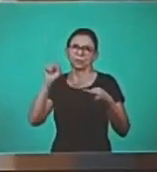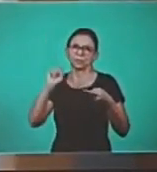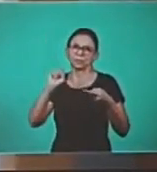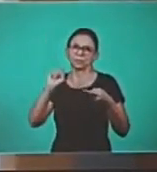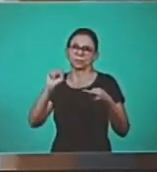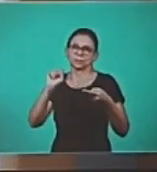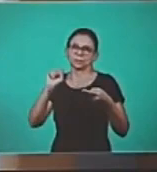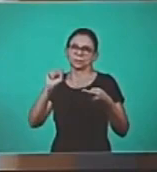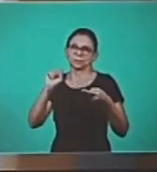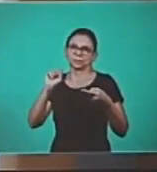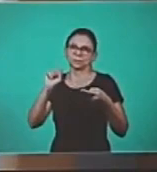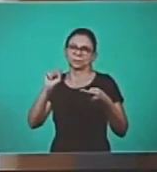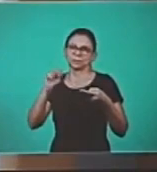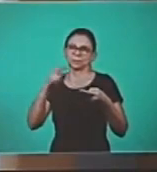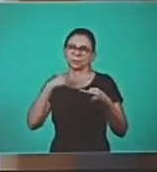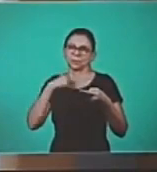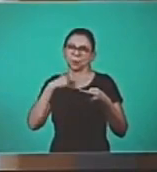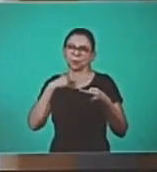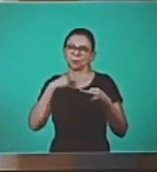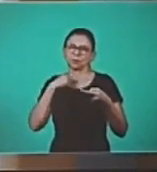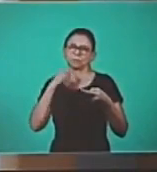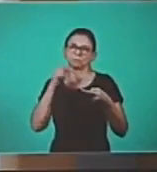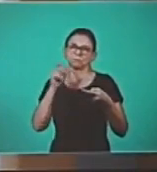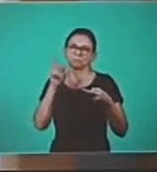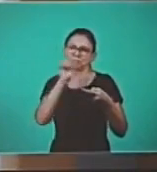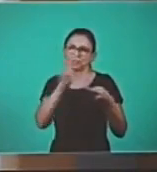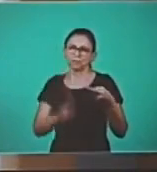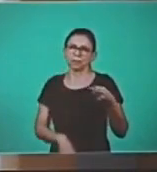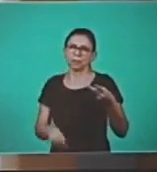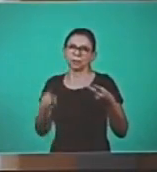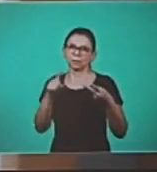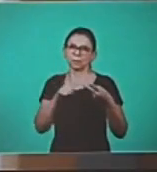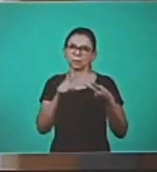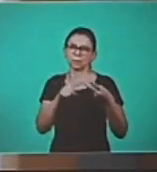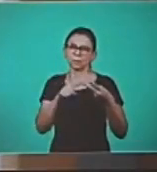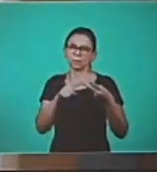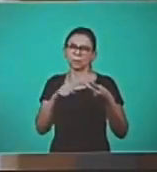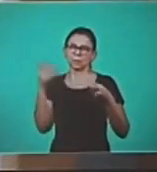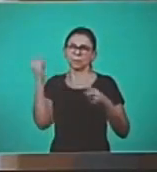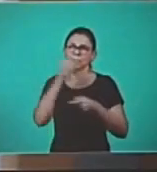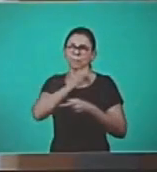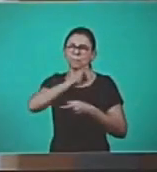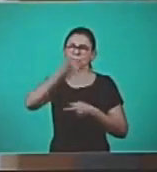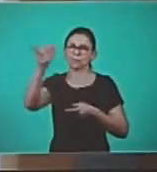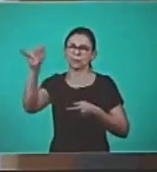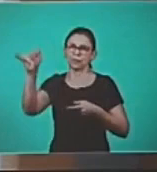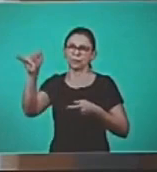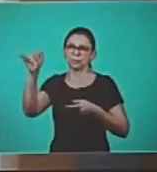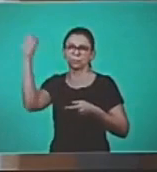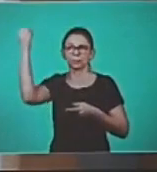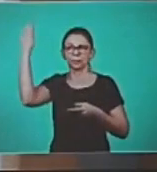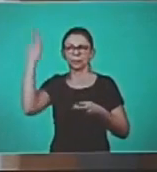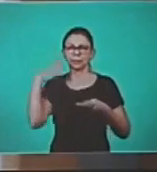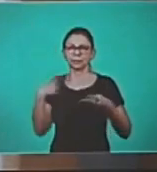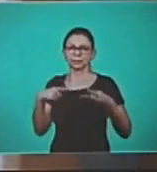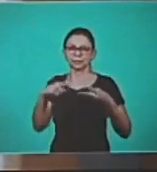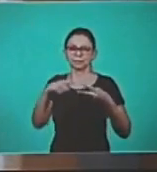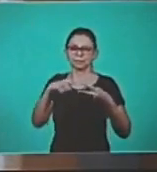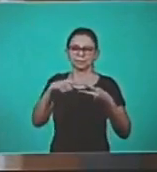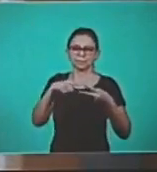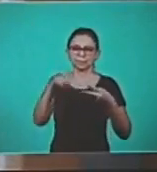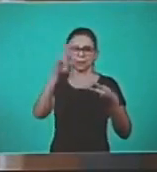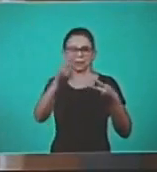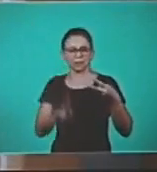according to your own human reason. But the prophetic, no. The prophetic is only through revelation. One comes through human